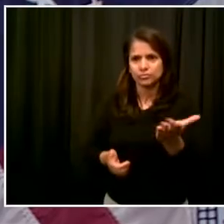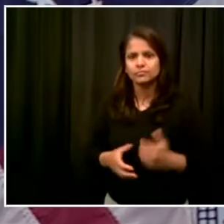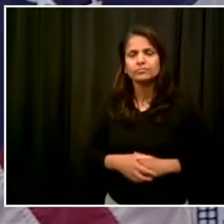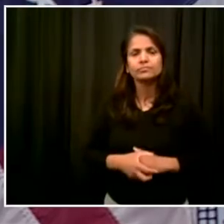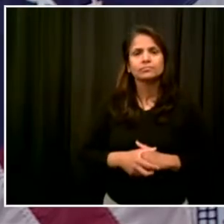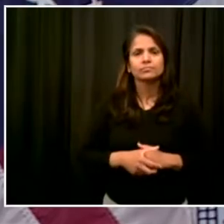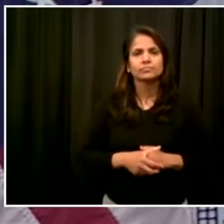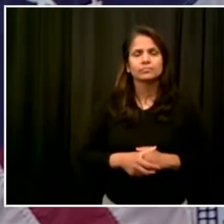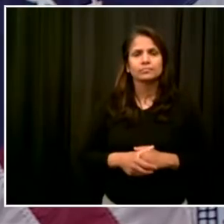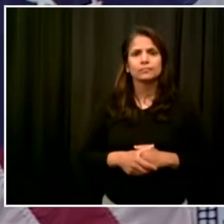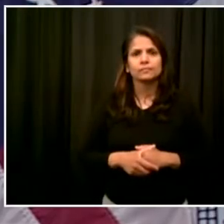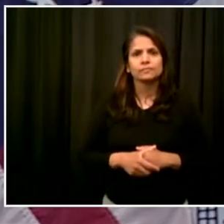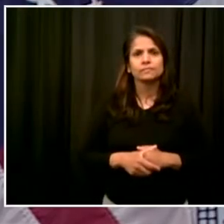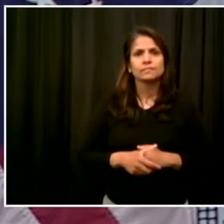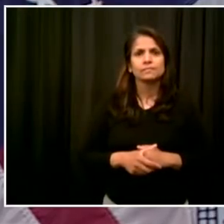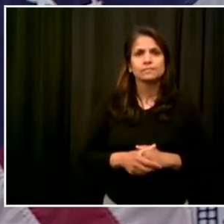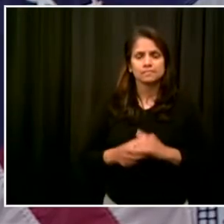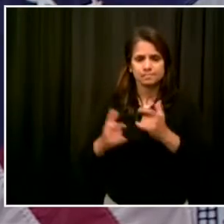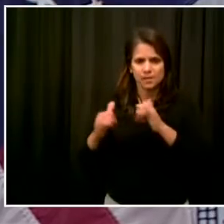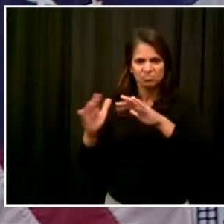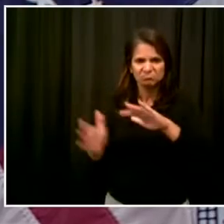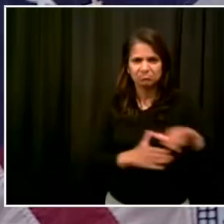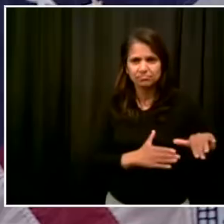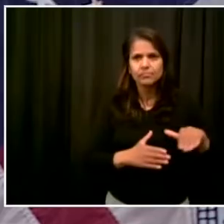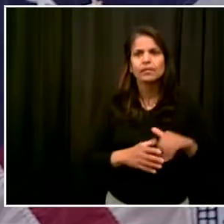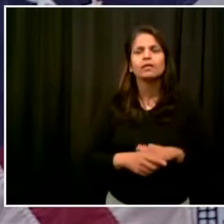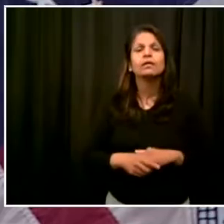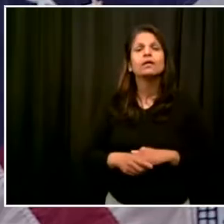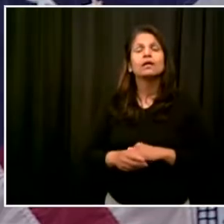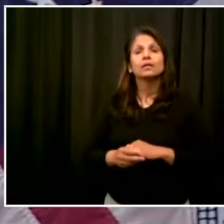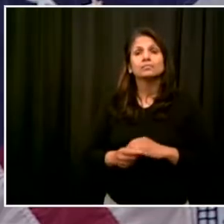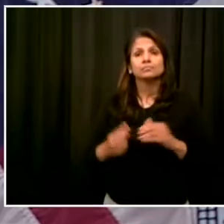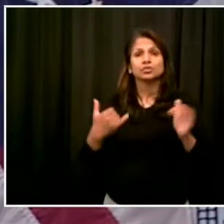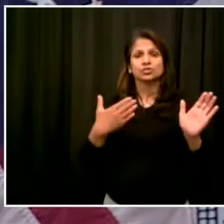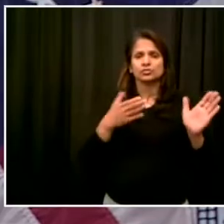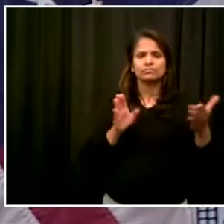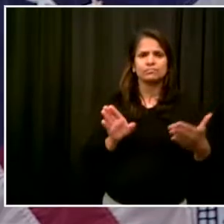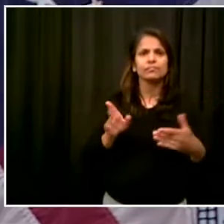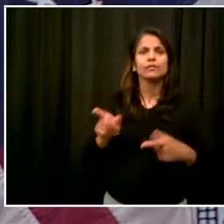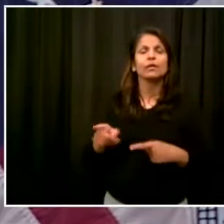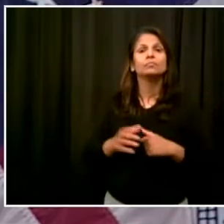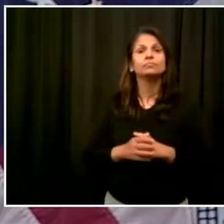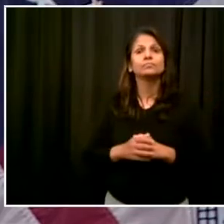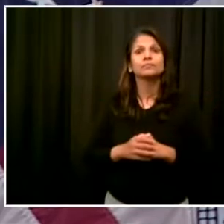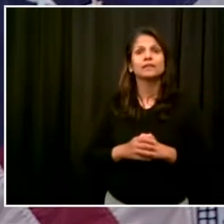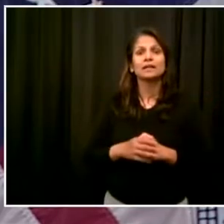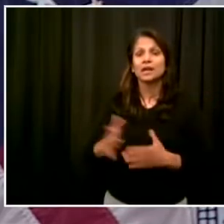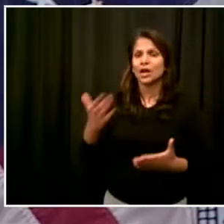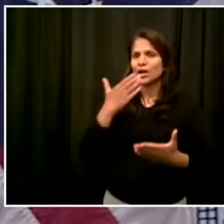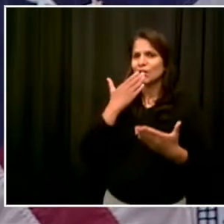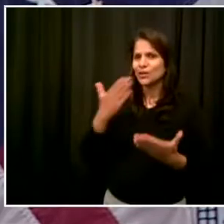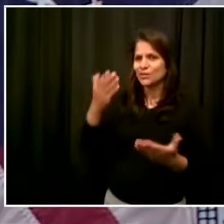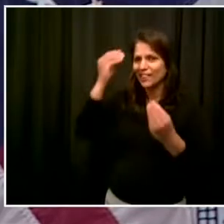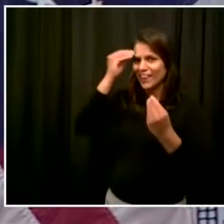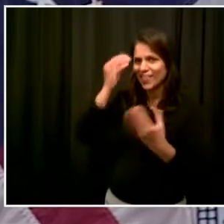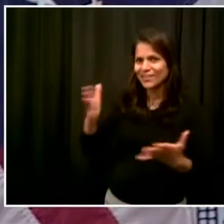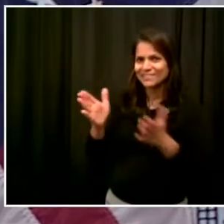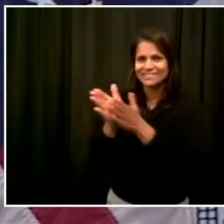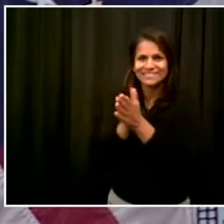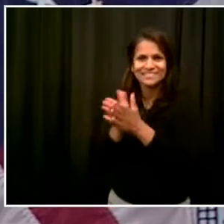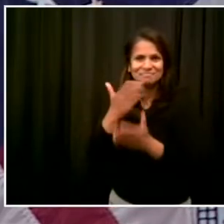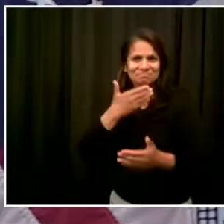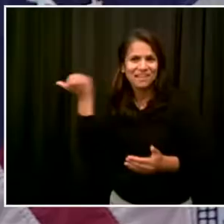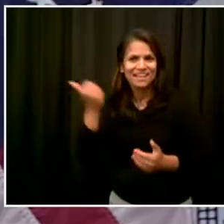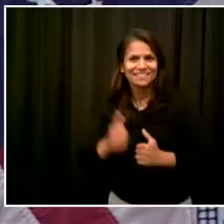And you know, I always tell people, no matter how tough the challenge is, that New Yorkers find a way through. New Yorkers make a